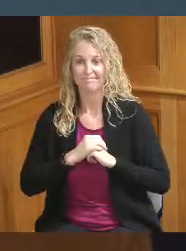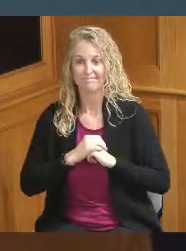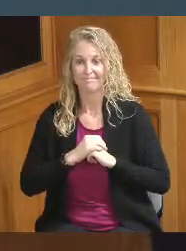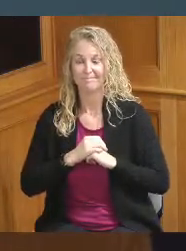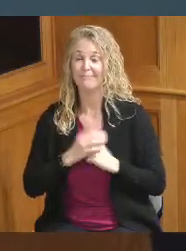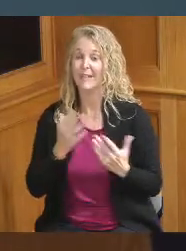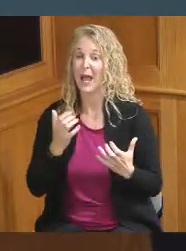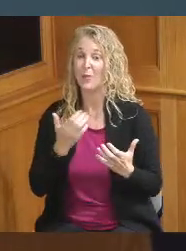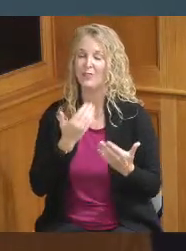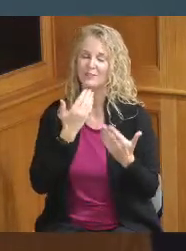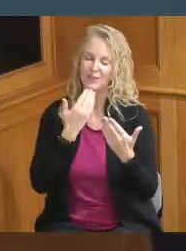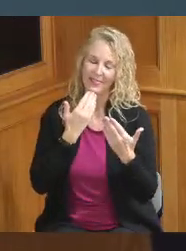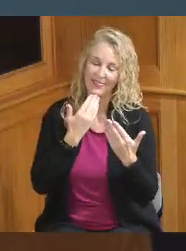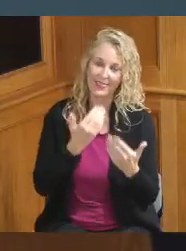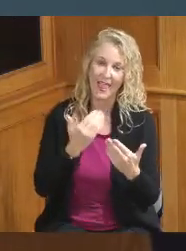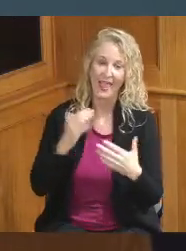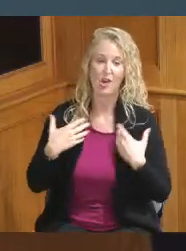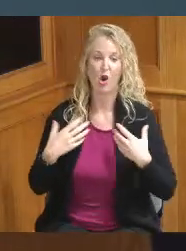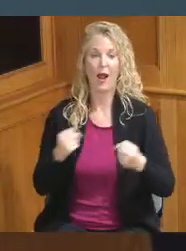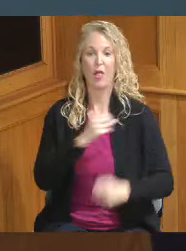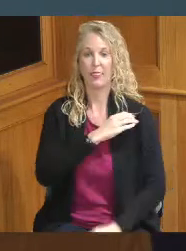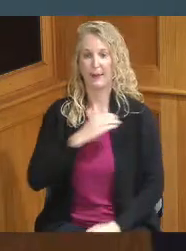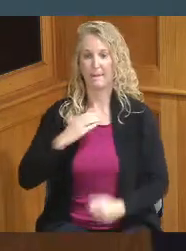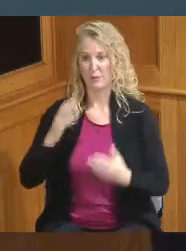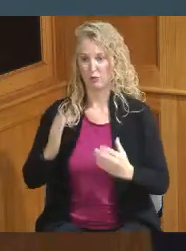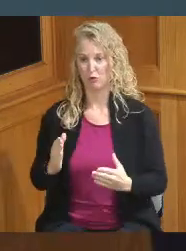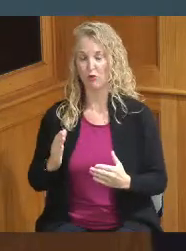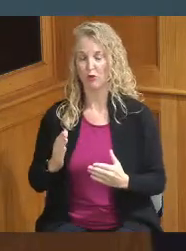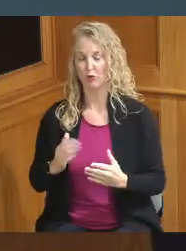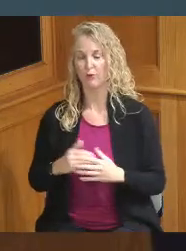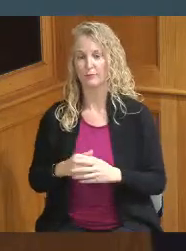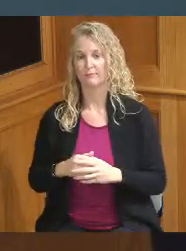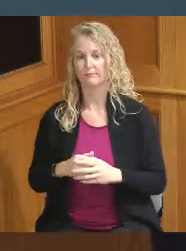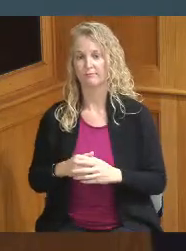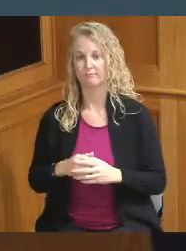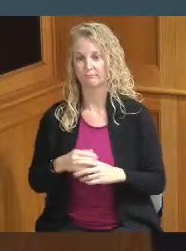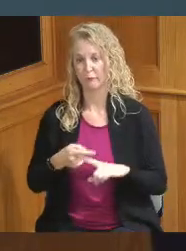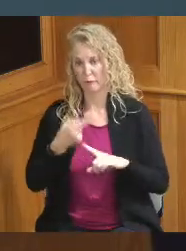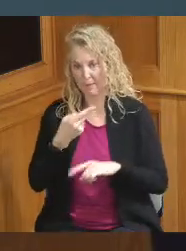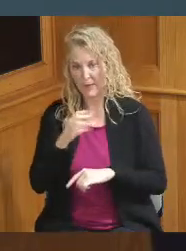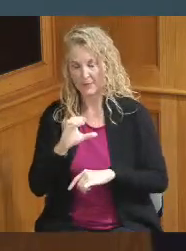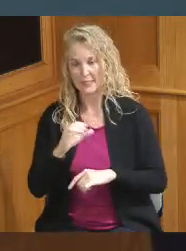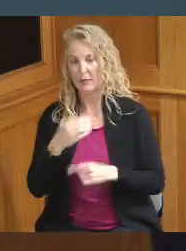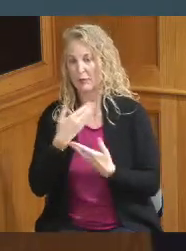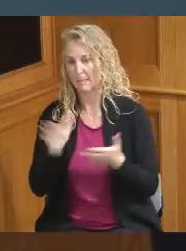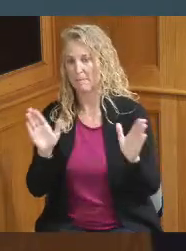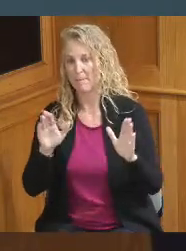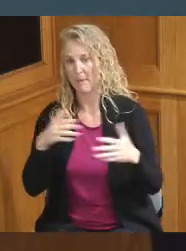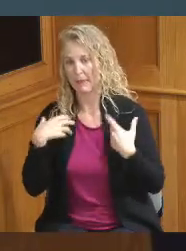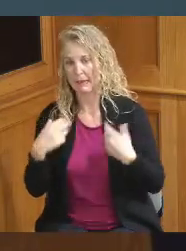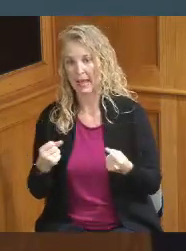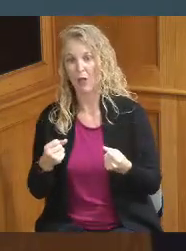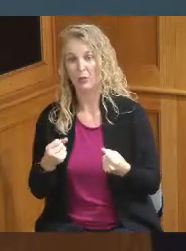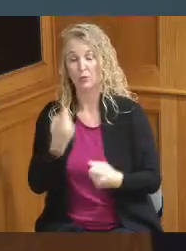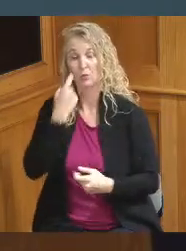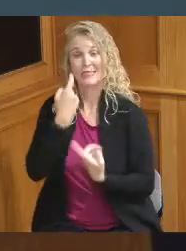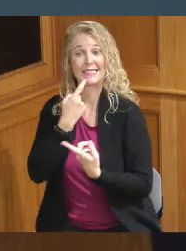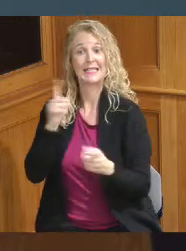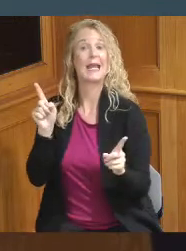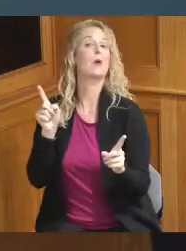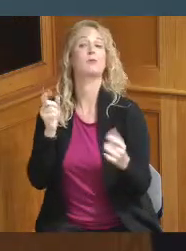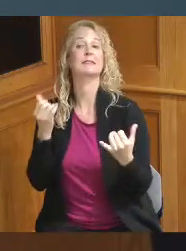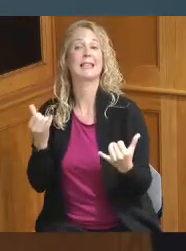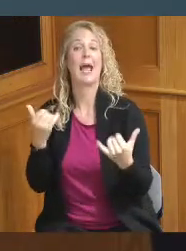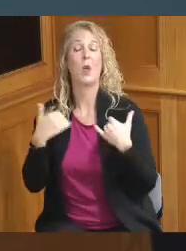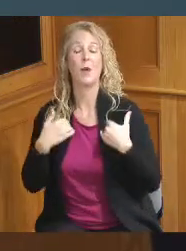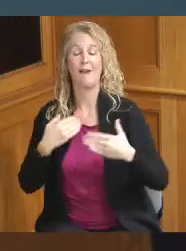I want to give a thank you to our health commissioner, our county health commissioner with Hamilton County Public Health. We announced that we are now having